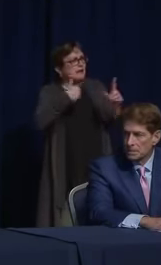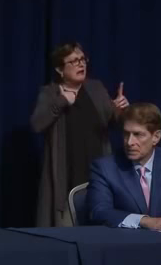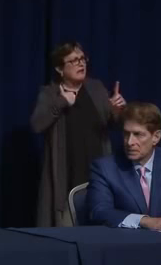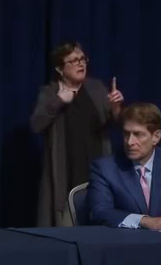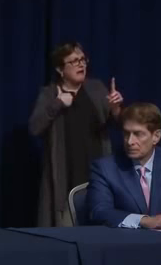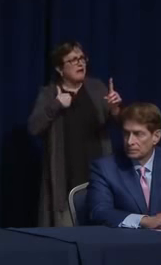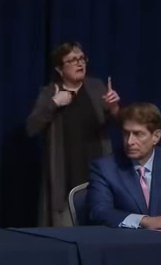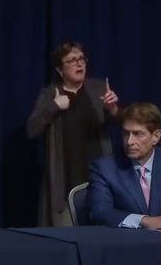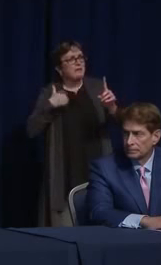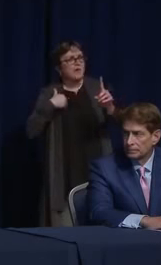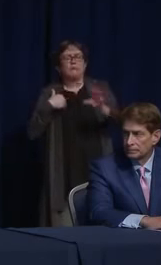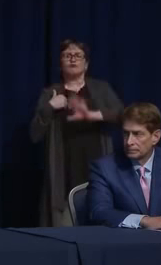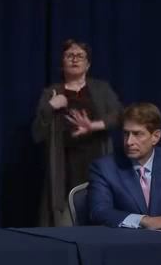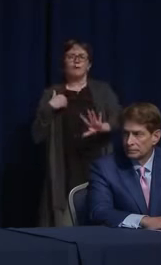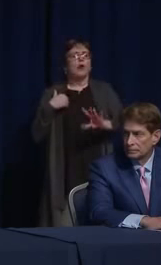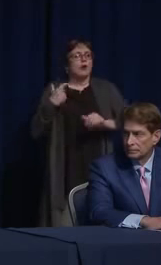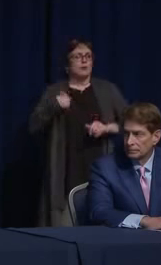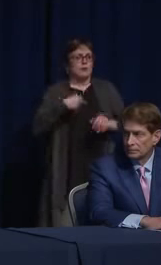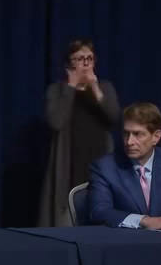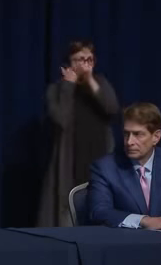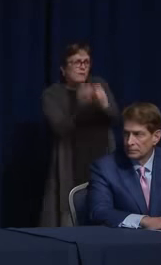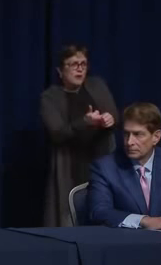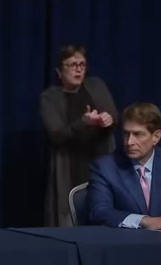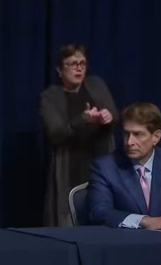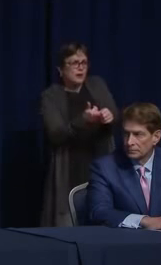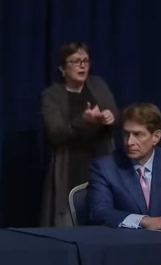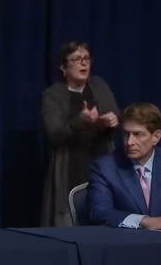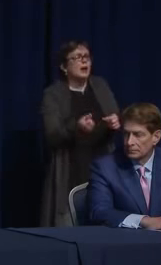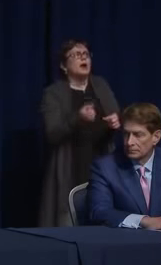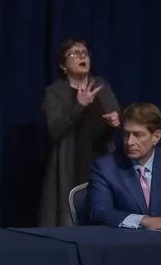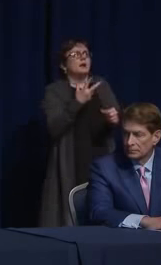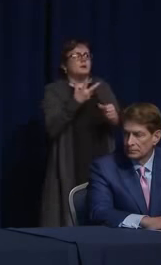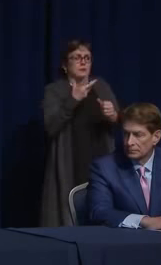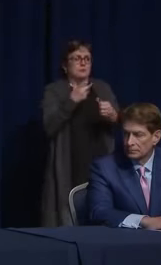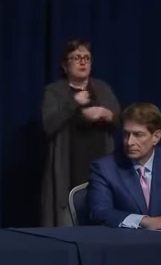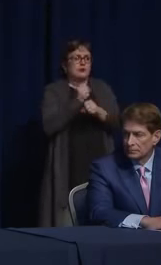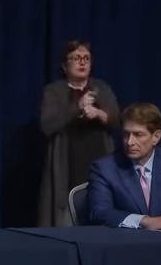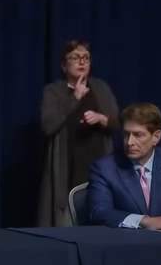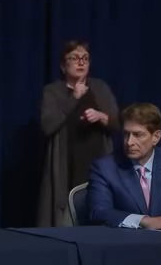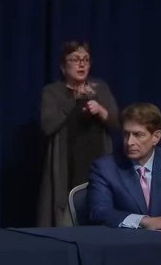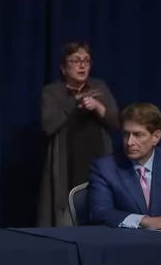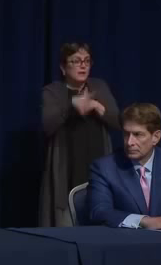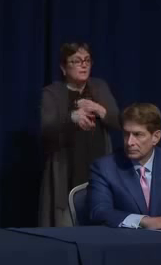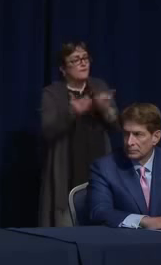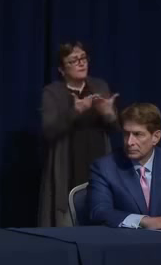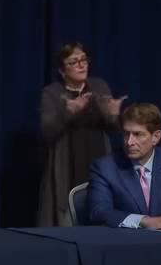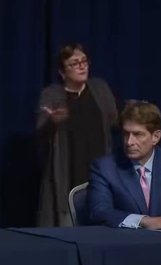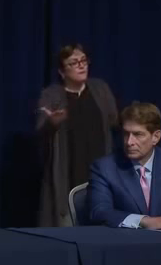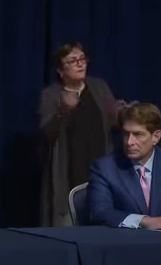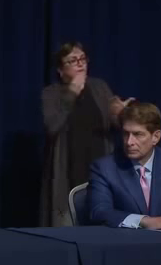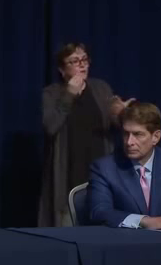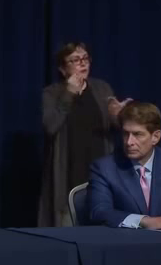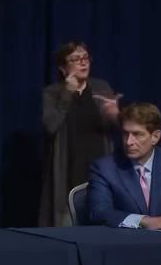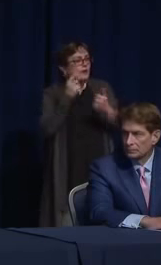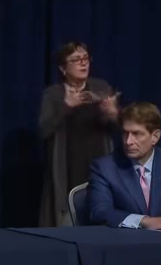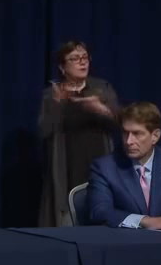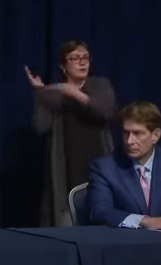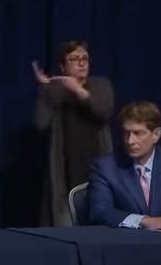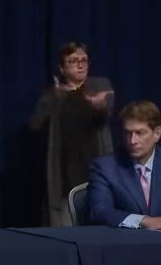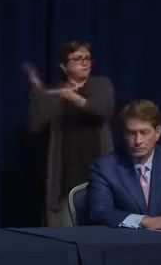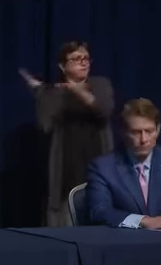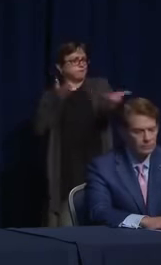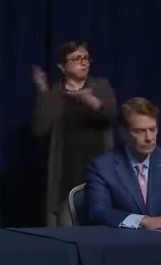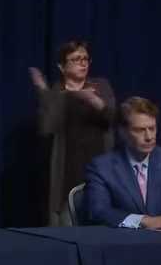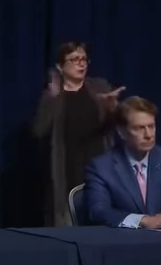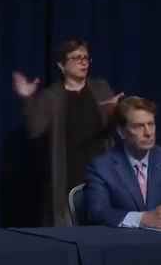monitoring, in fact, aggressively monitoring the supply chain, and we are confident in the ability of food and other grocery items to get to